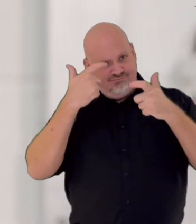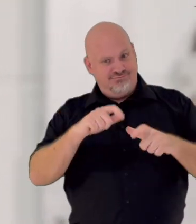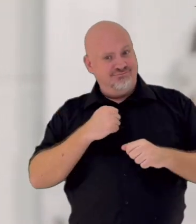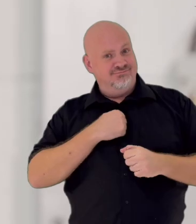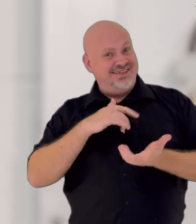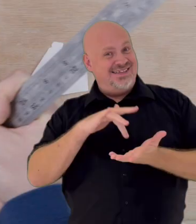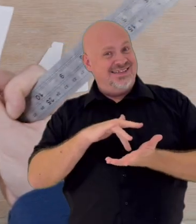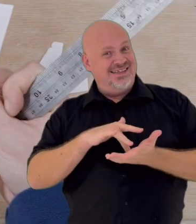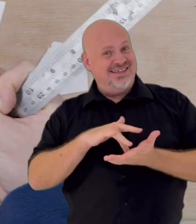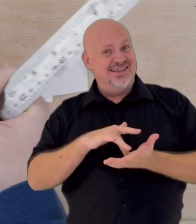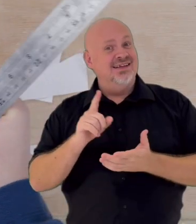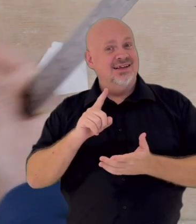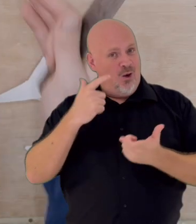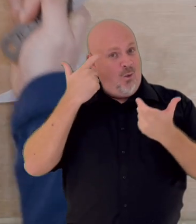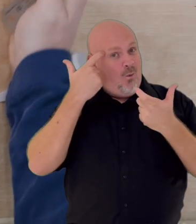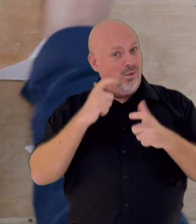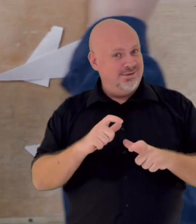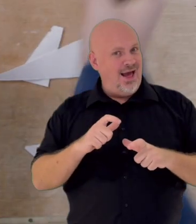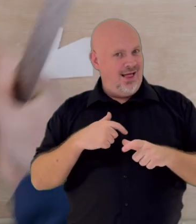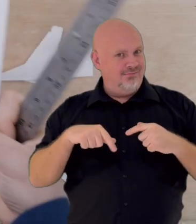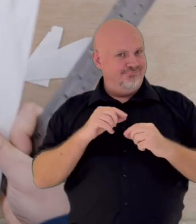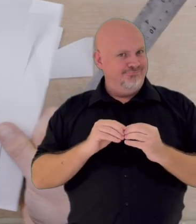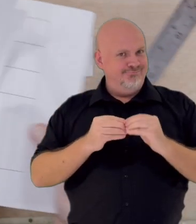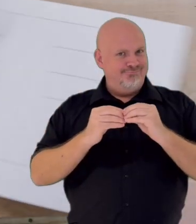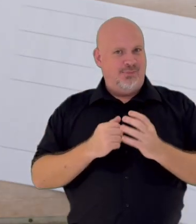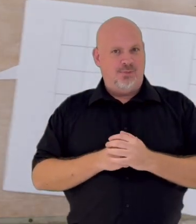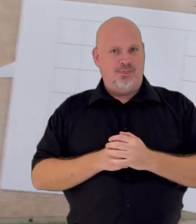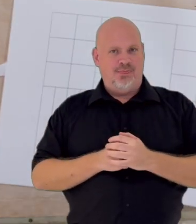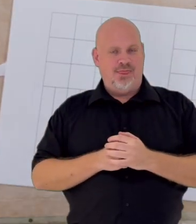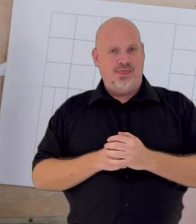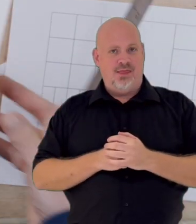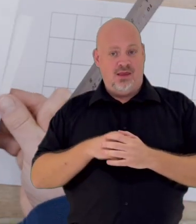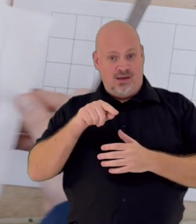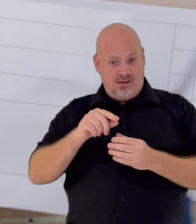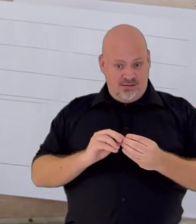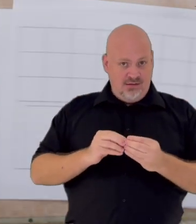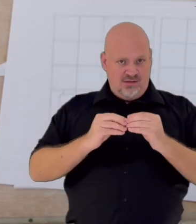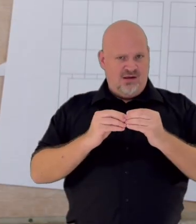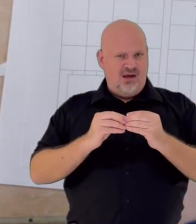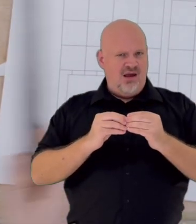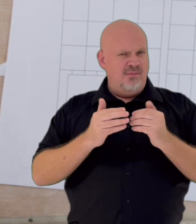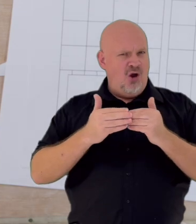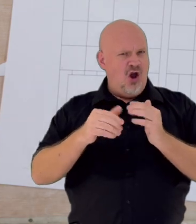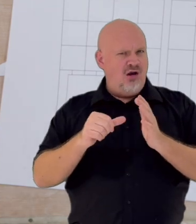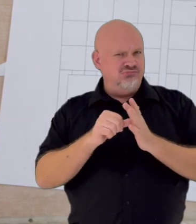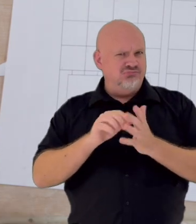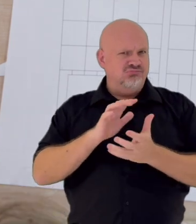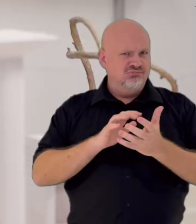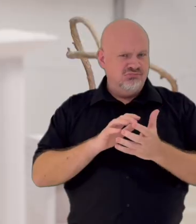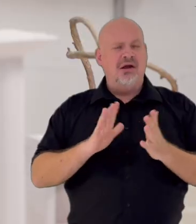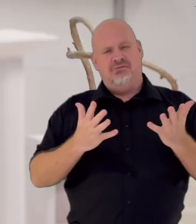hotel. This design's slightly more complicated, but it's all possible with a ruler